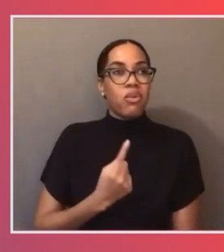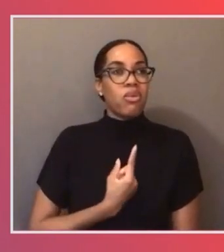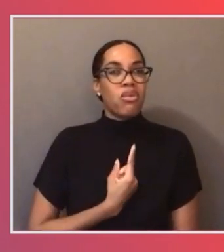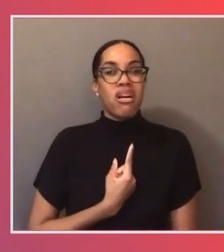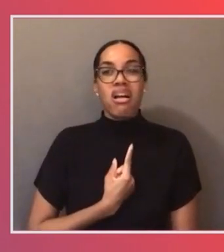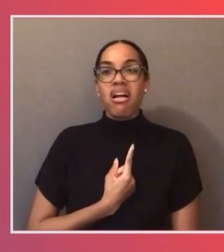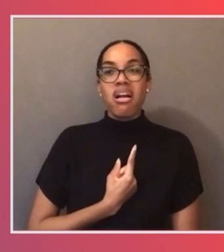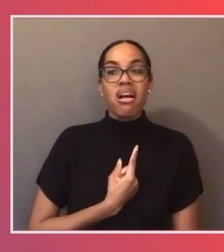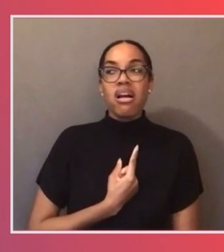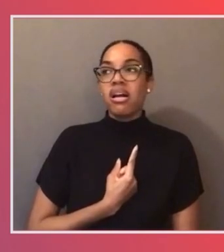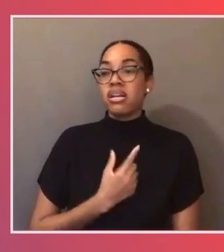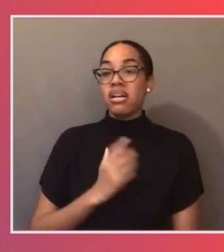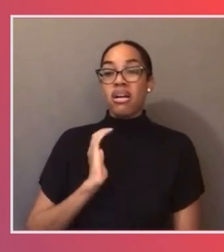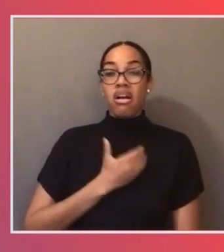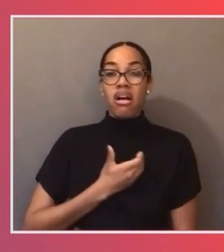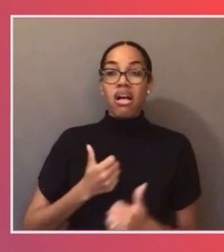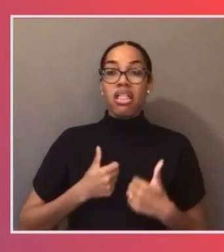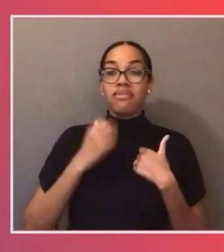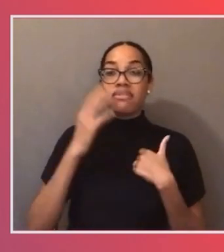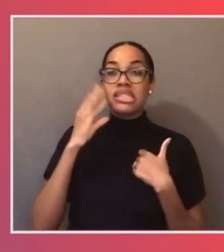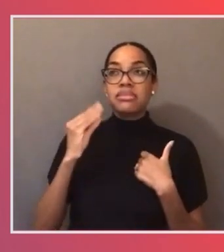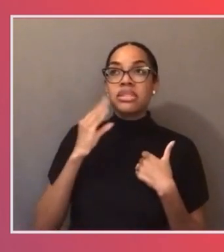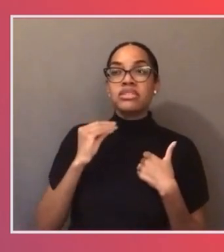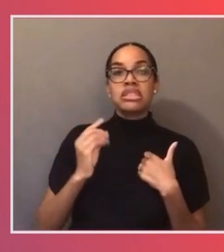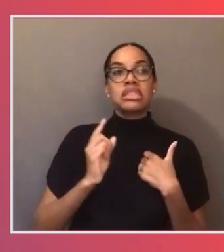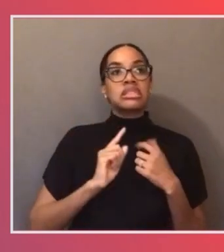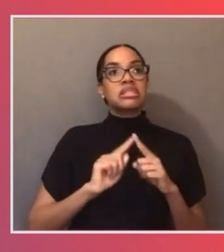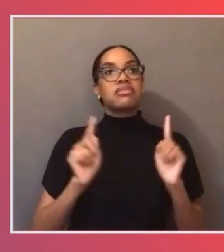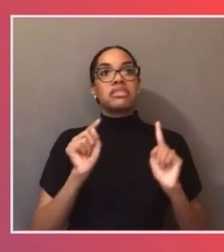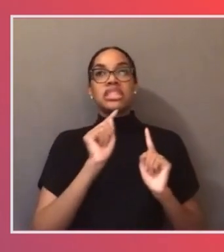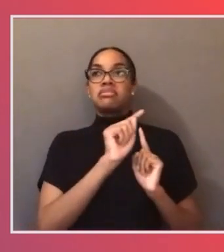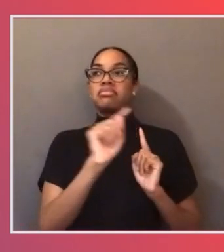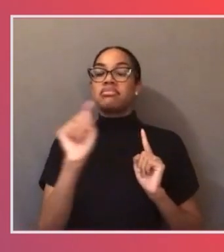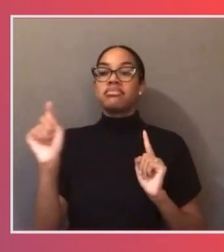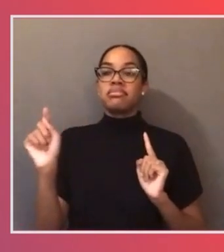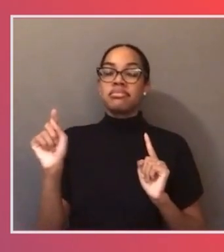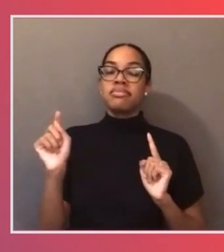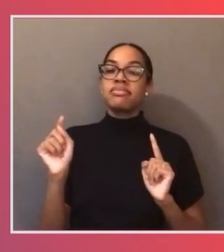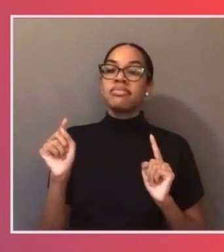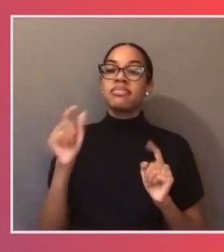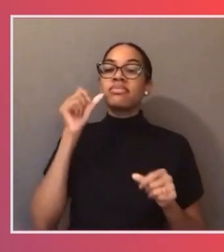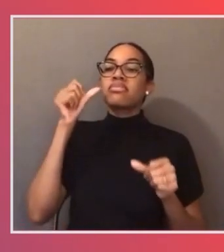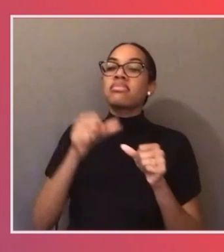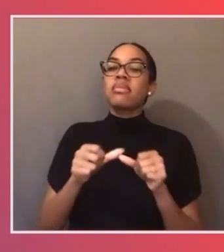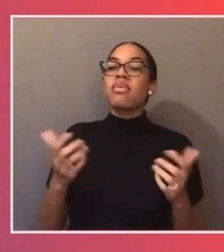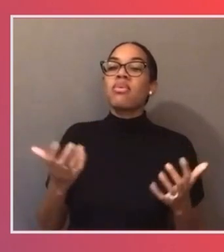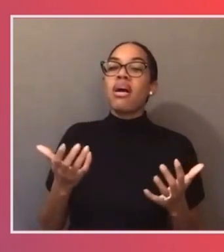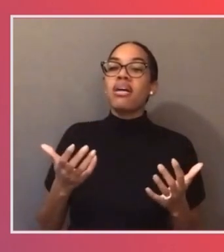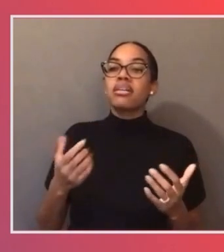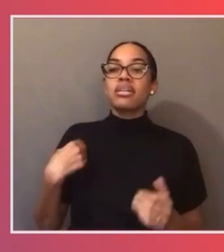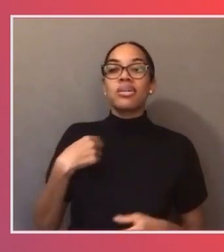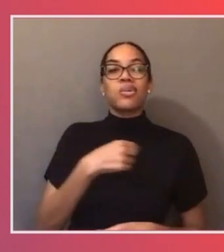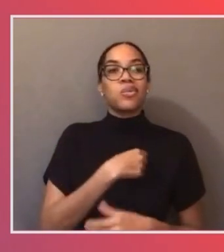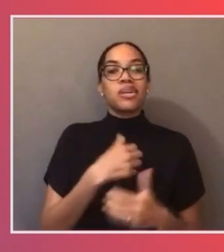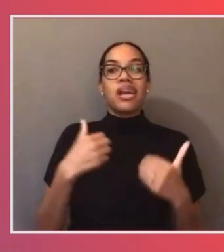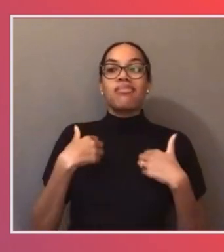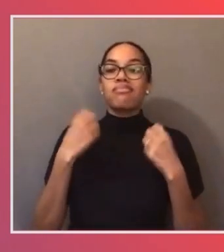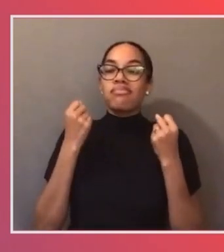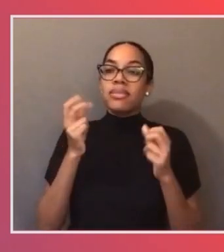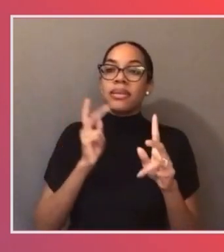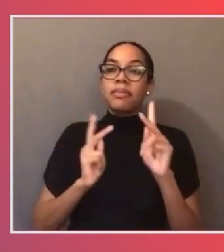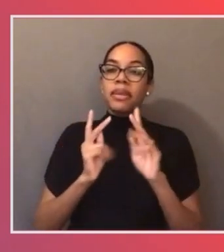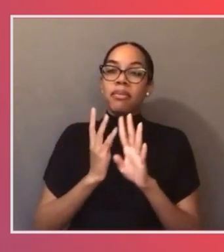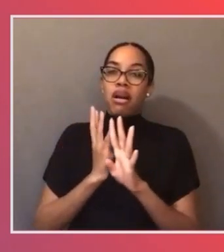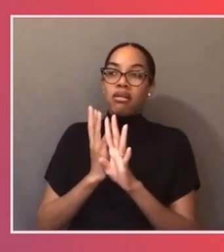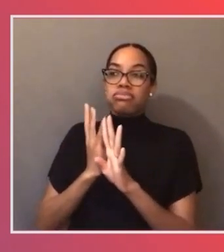have to remember that we carry so many others in that room with us. And for that reason, we should never